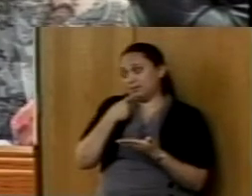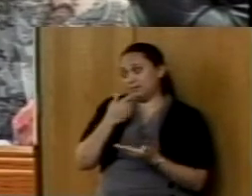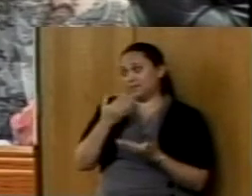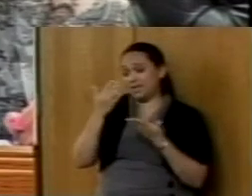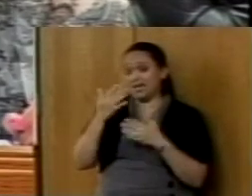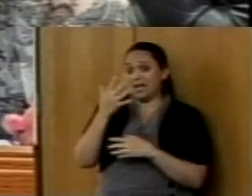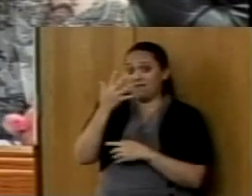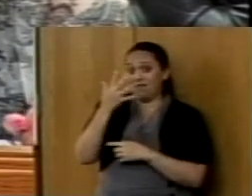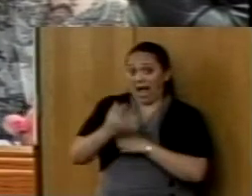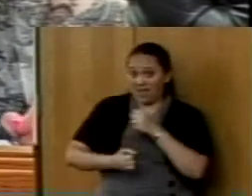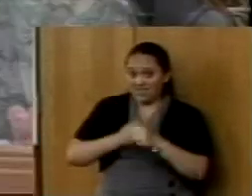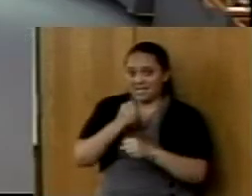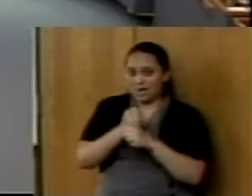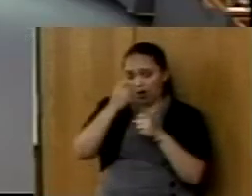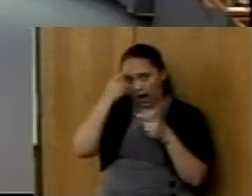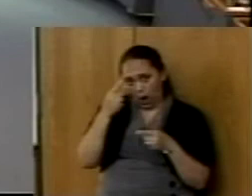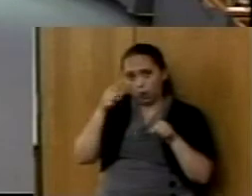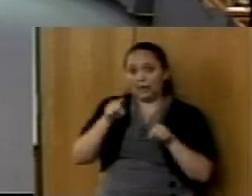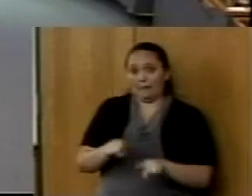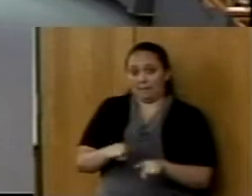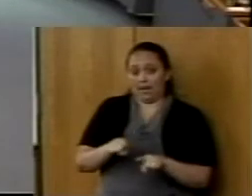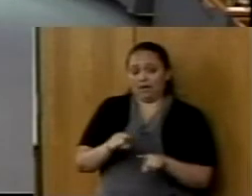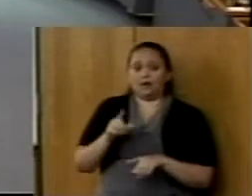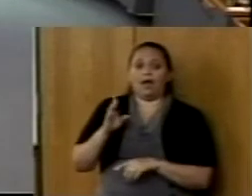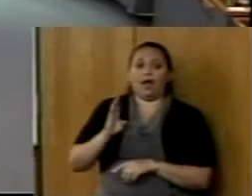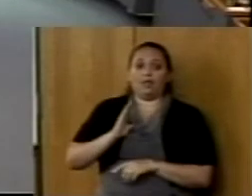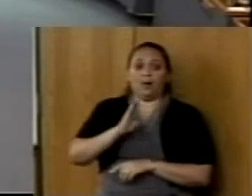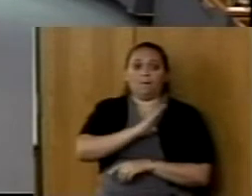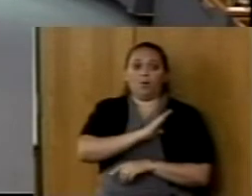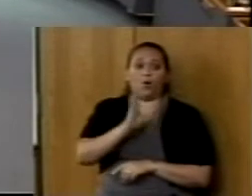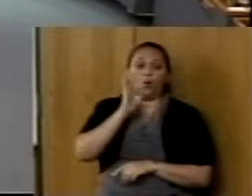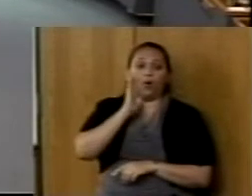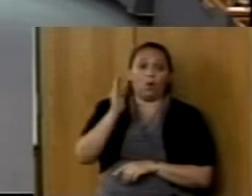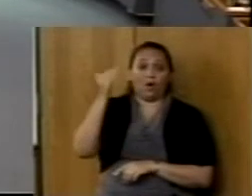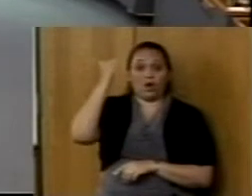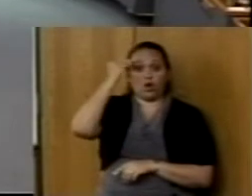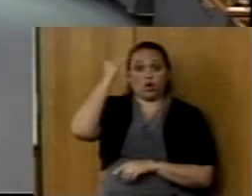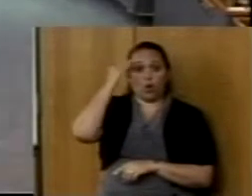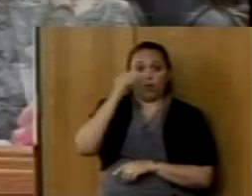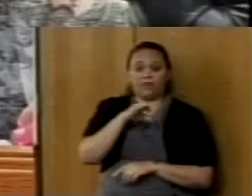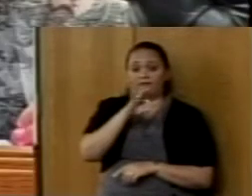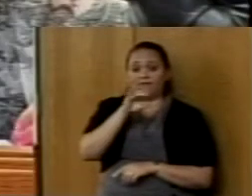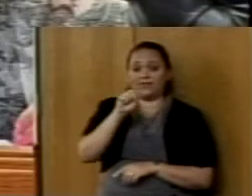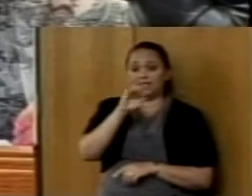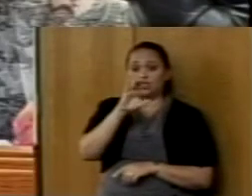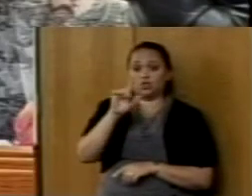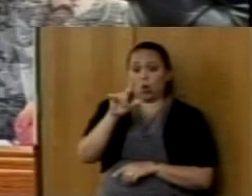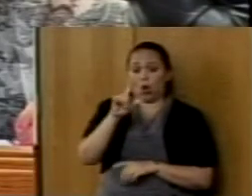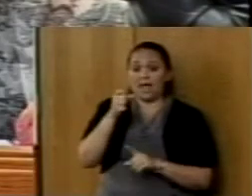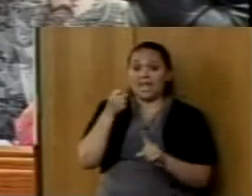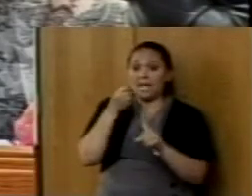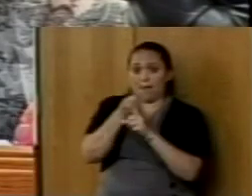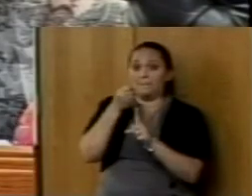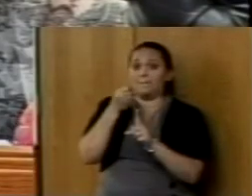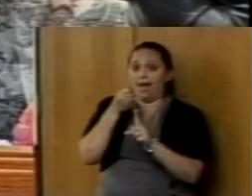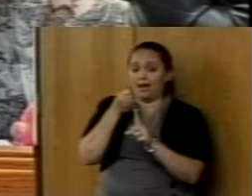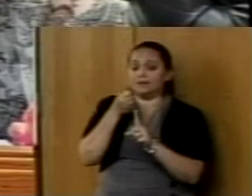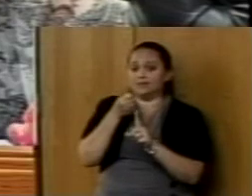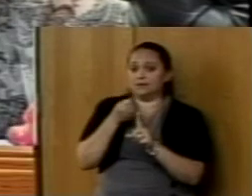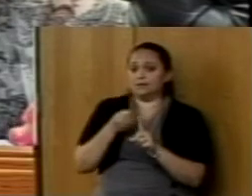it's a 5-year agreement, and the board will want to know the fiscal impact. And